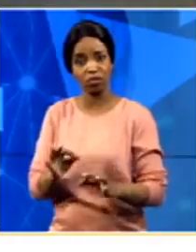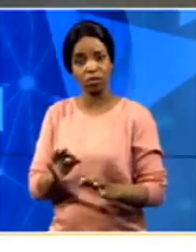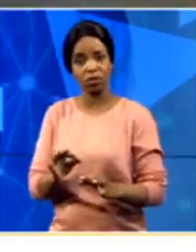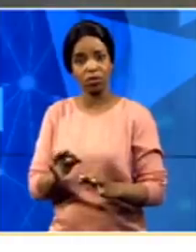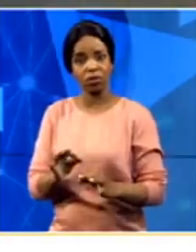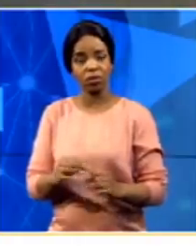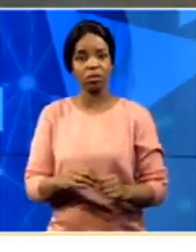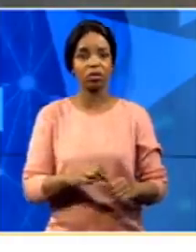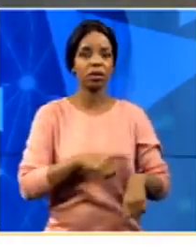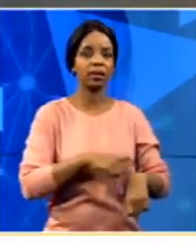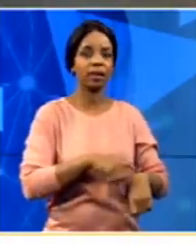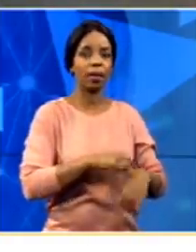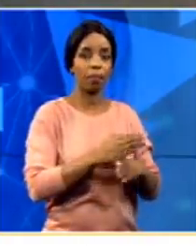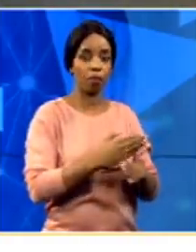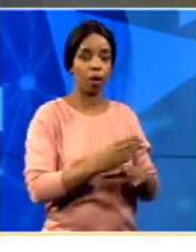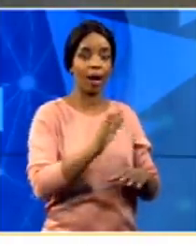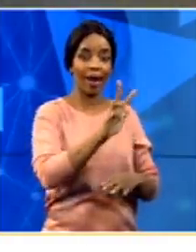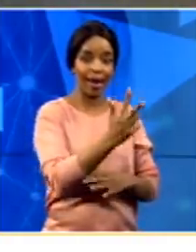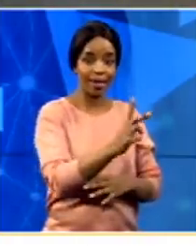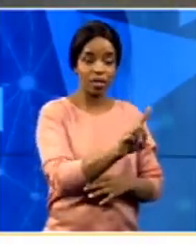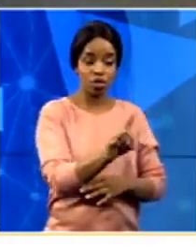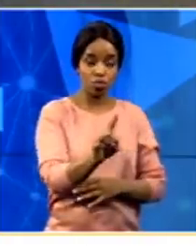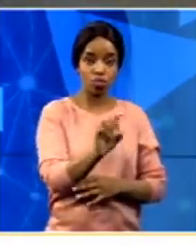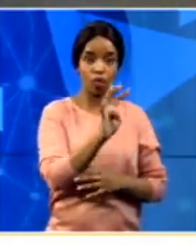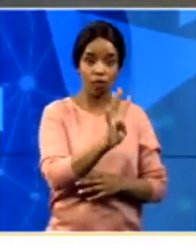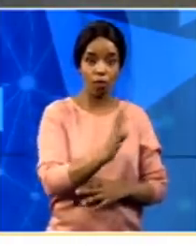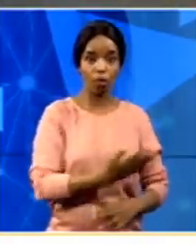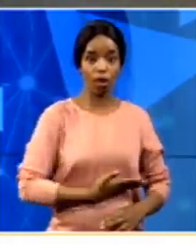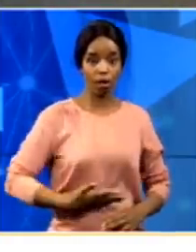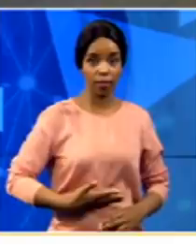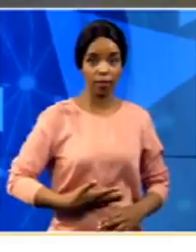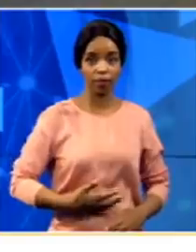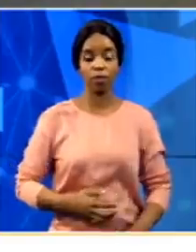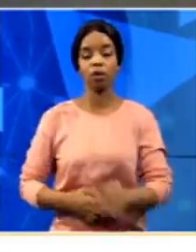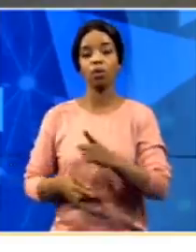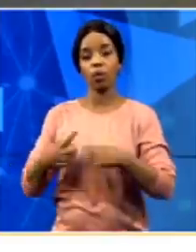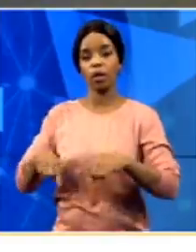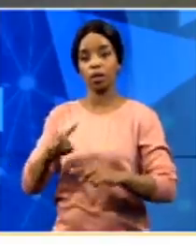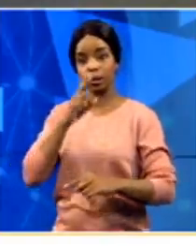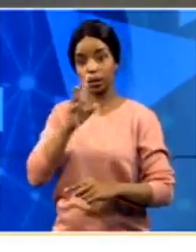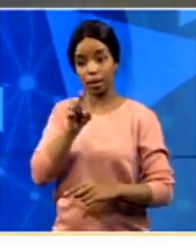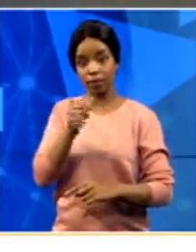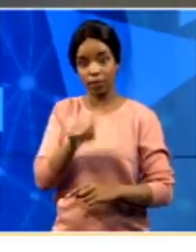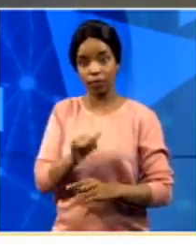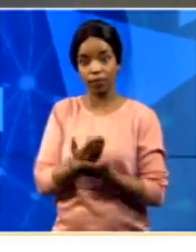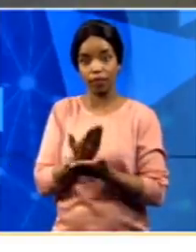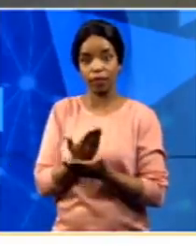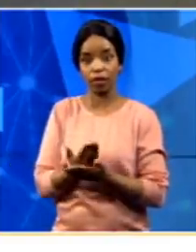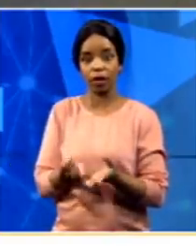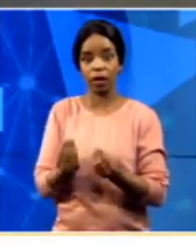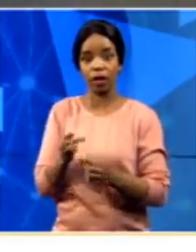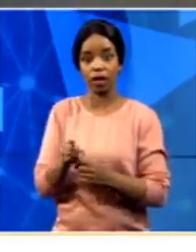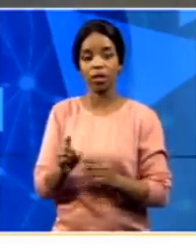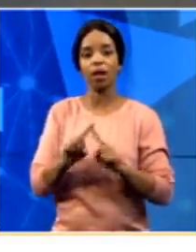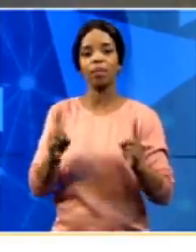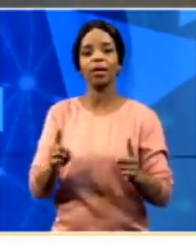From 8 to 4:30 every day. Okay, 8 to 4:30. So we'll see if we can get through to that one. But one thing I can tell you is your